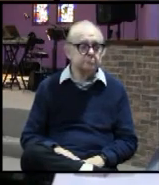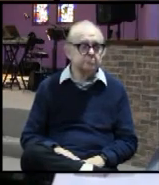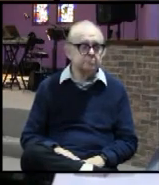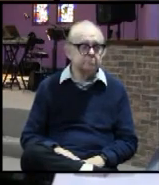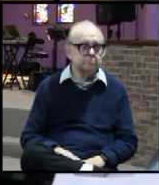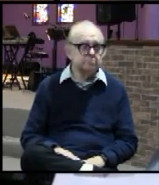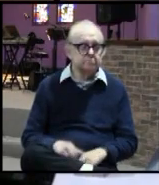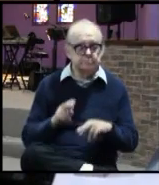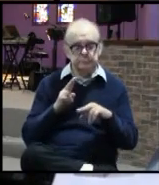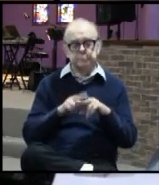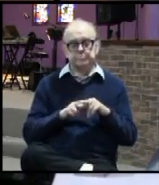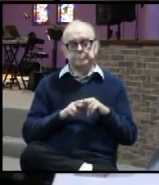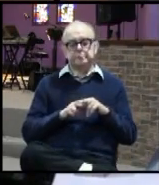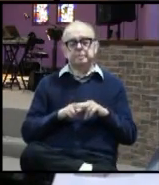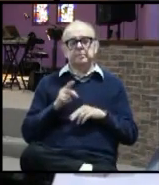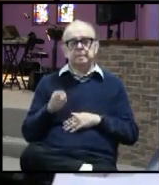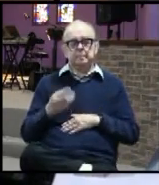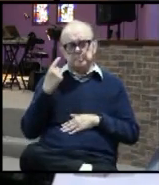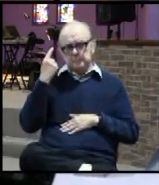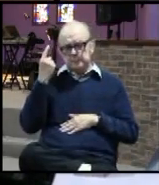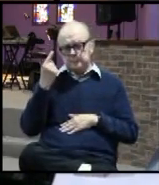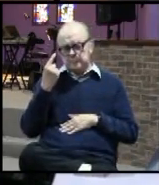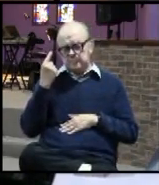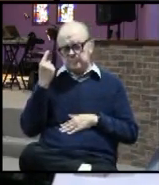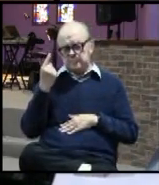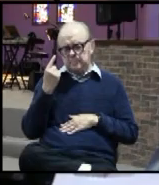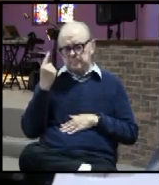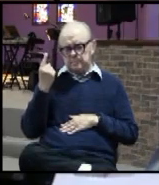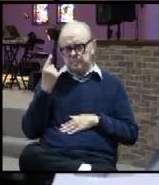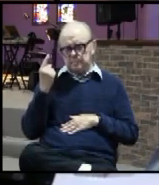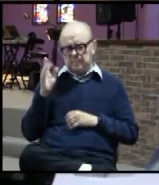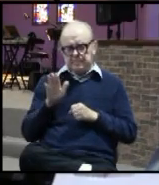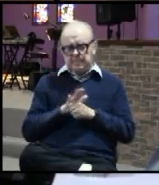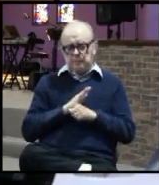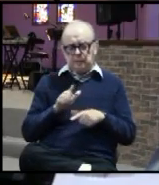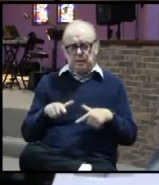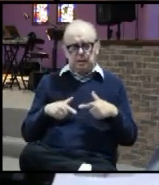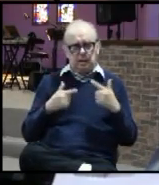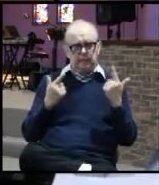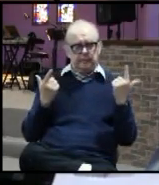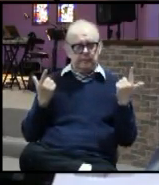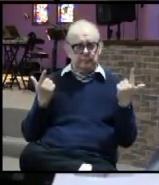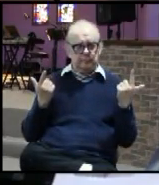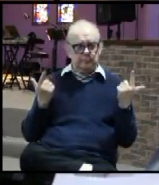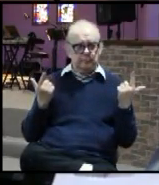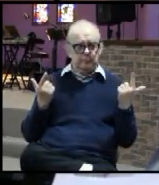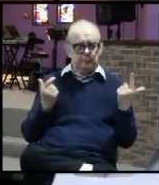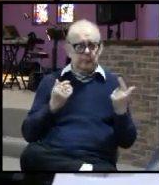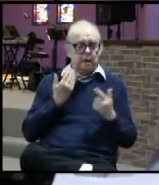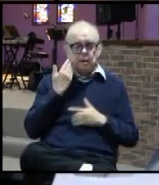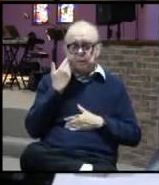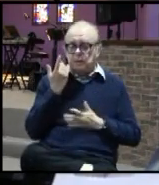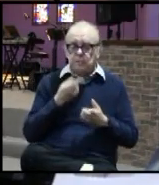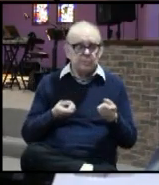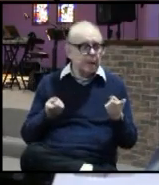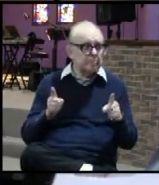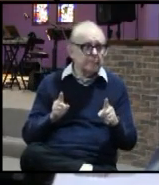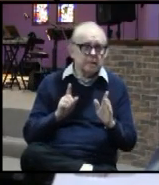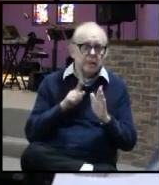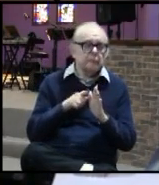And you're sitting there and thinking, a whole life. And you're not confident what's going to happen in that